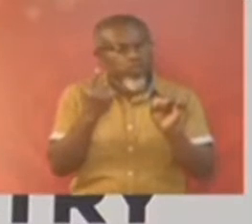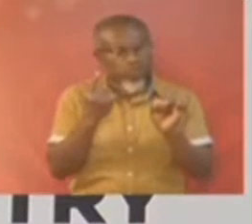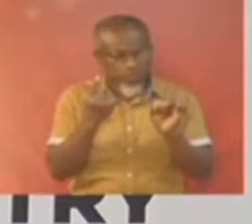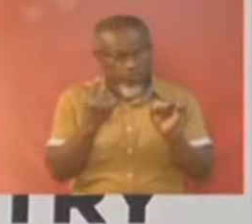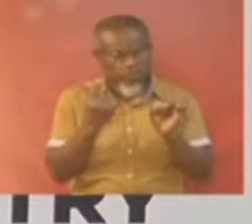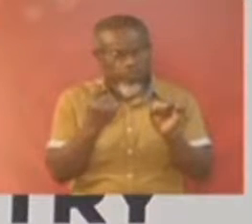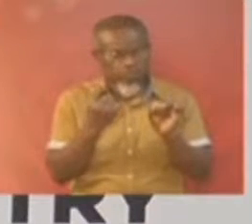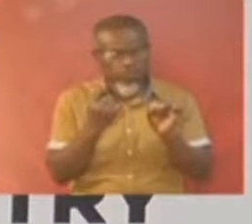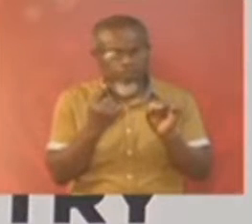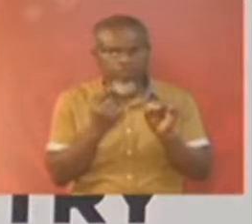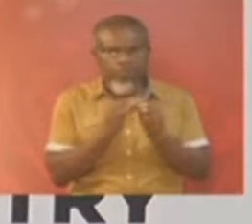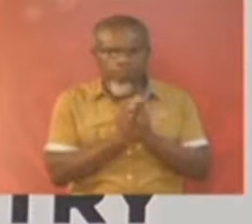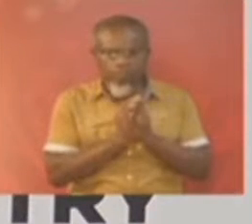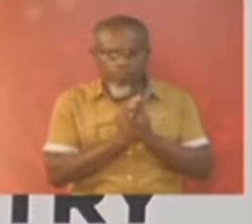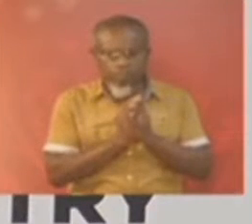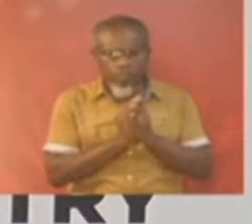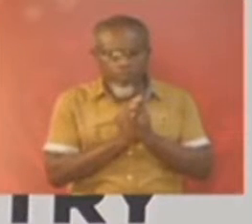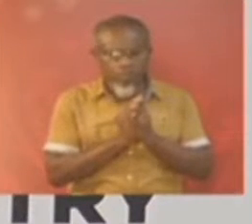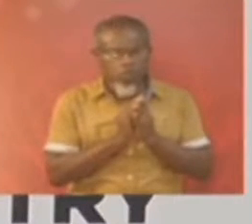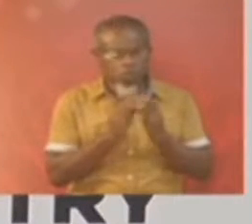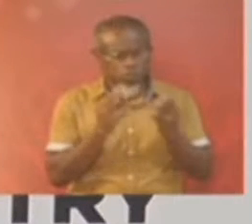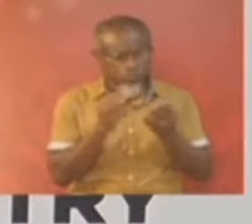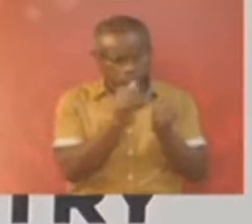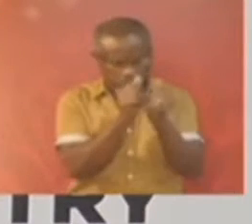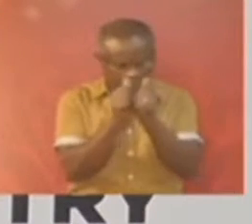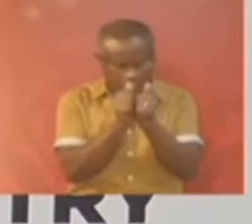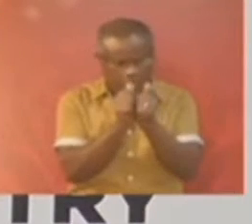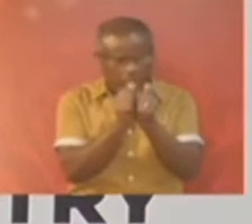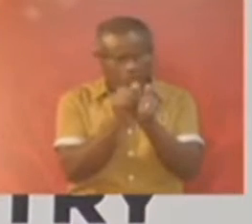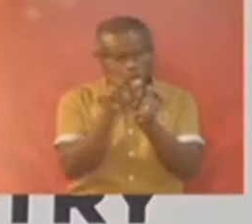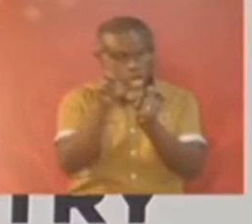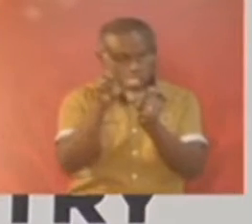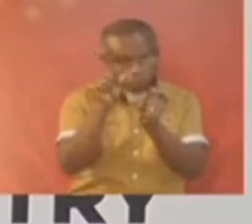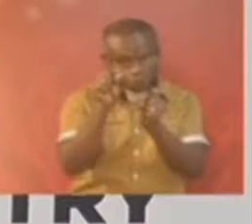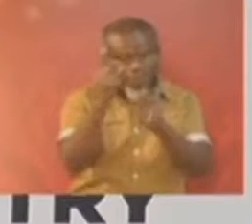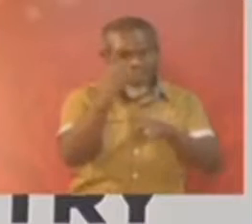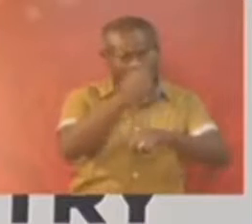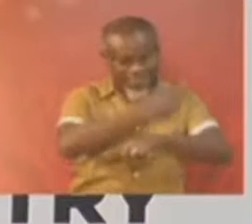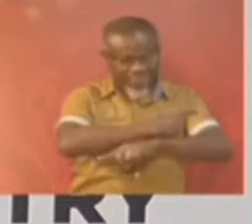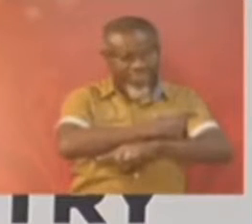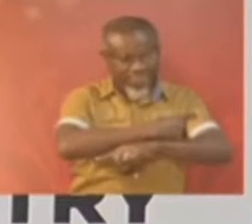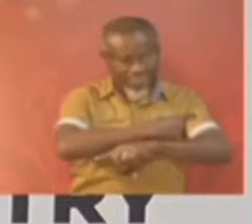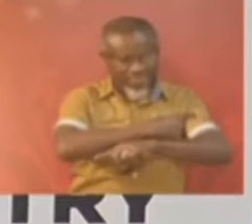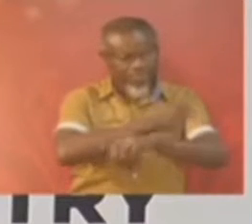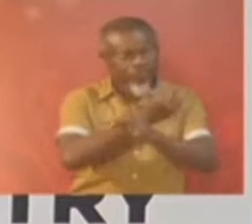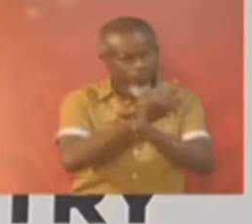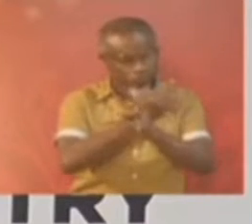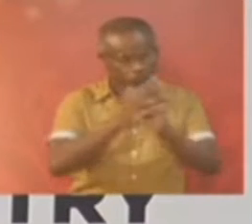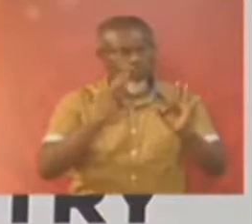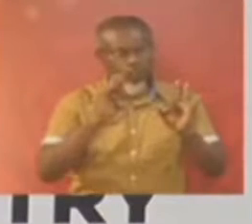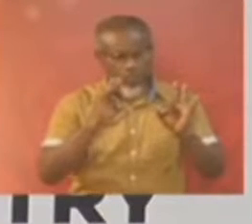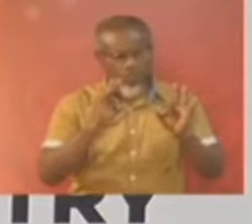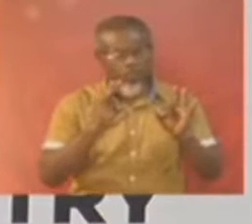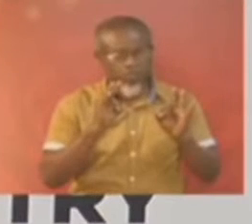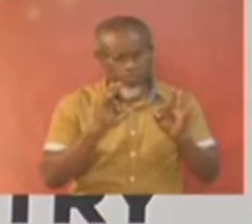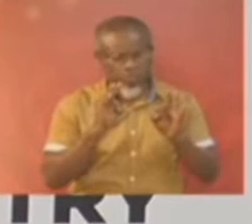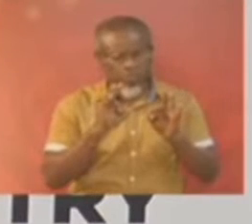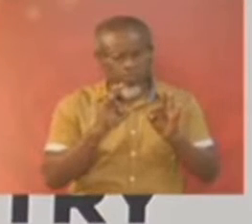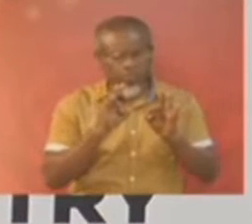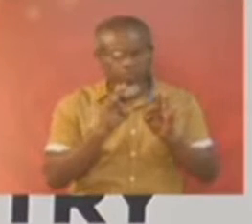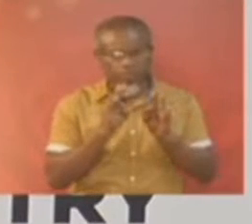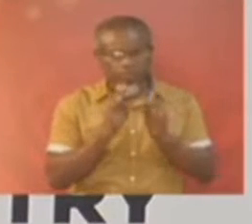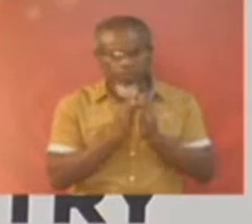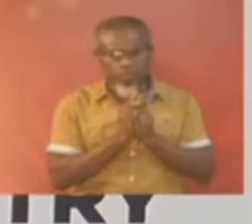about 20 days in terms of quarantine. Once you get through that period, you are issued, if you are ill that is, you are